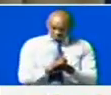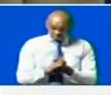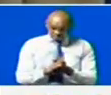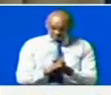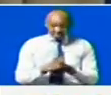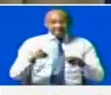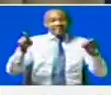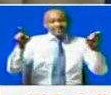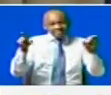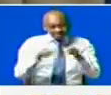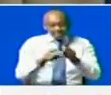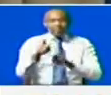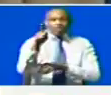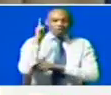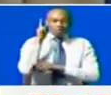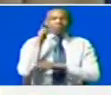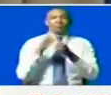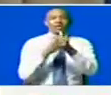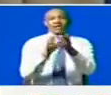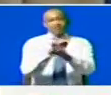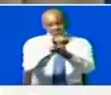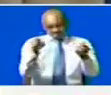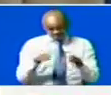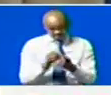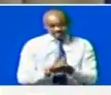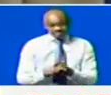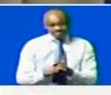the same law.